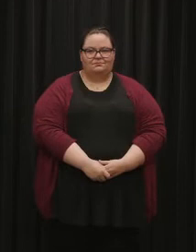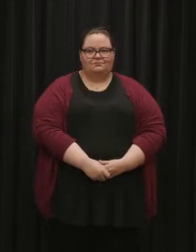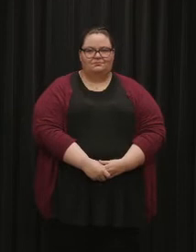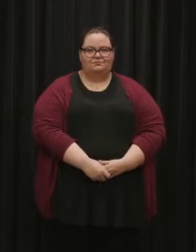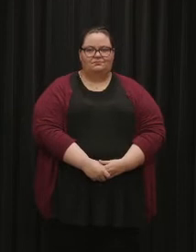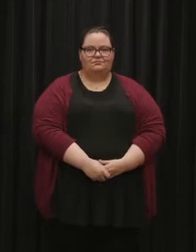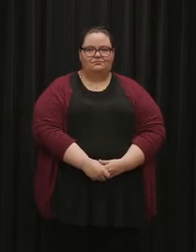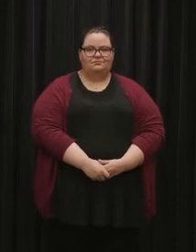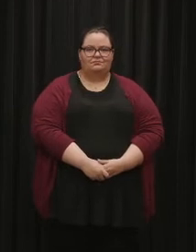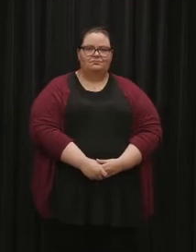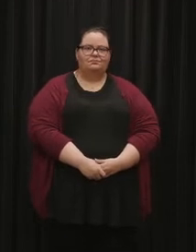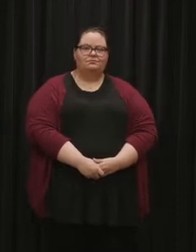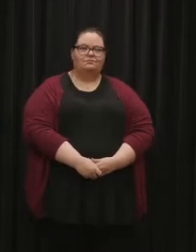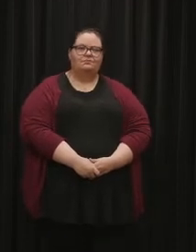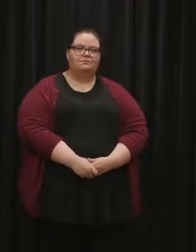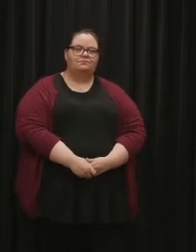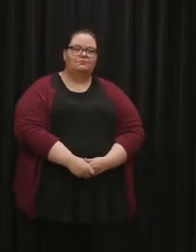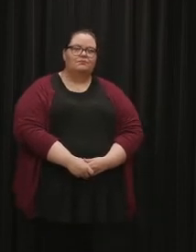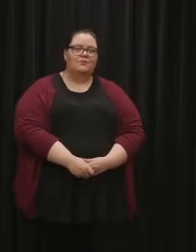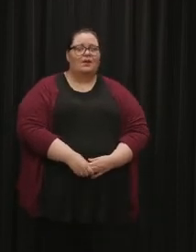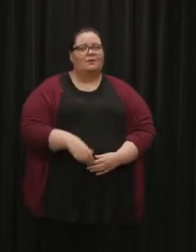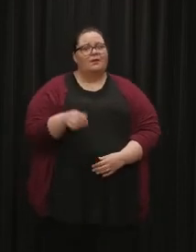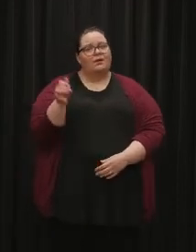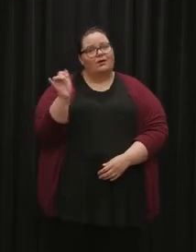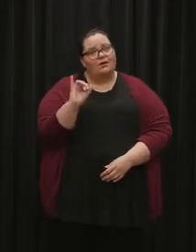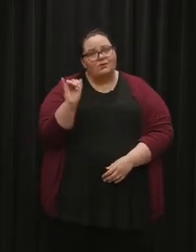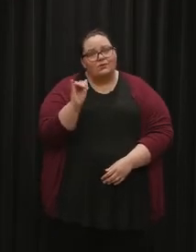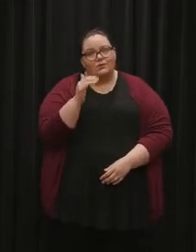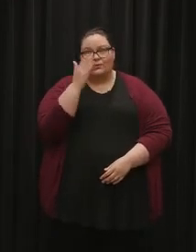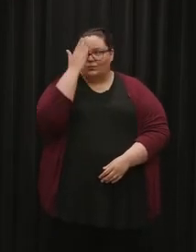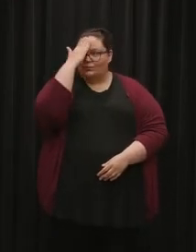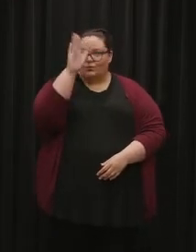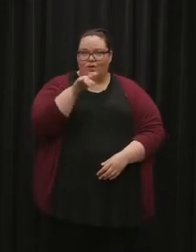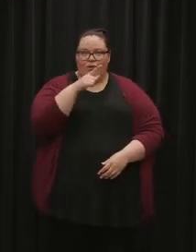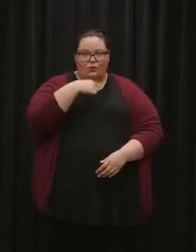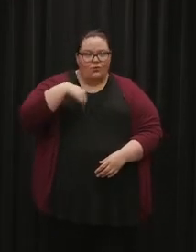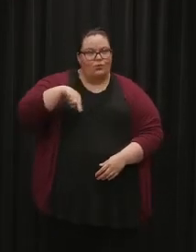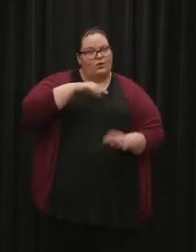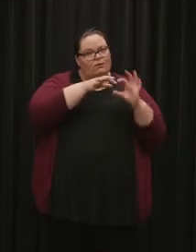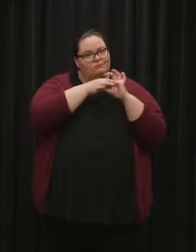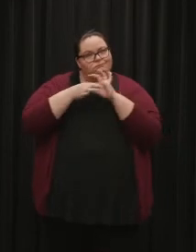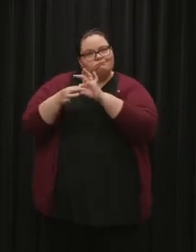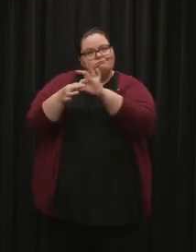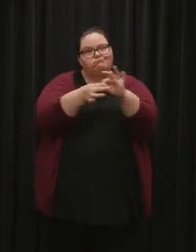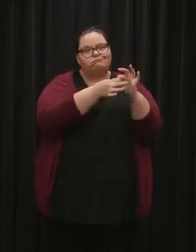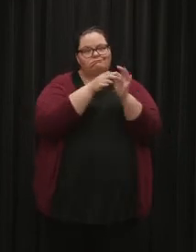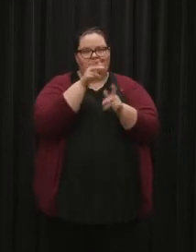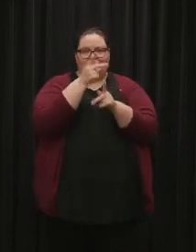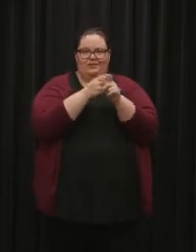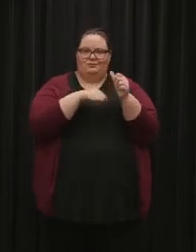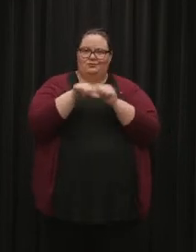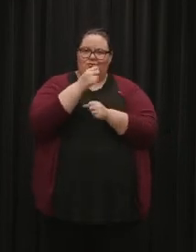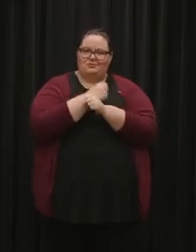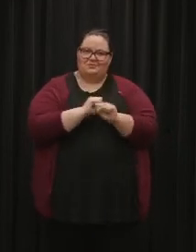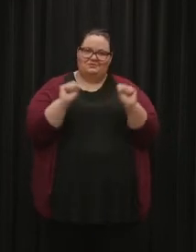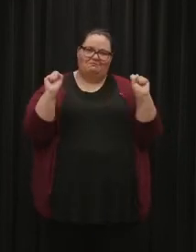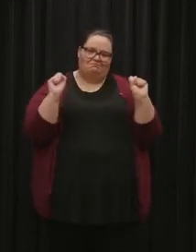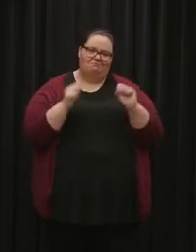d'heureuses fêtes en toute sécurité. And I want all New Brunswickers to have a safe